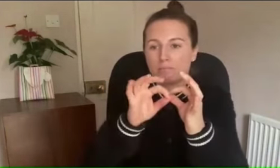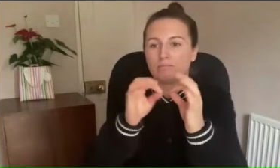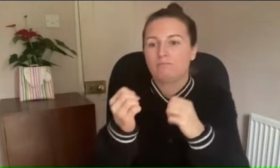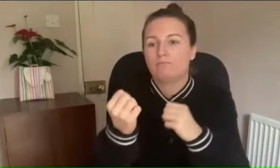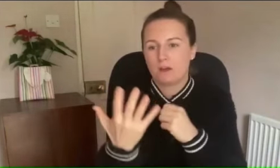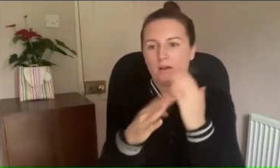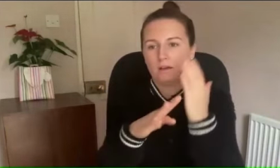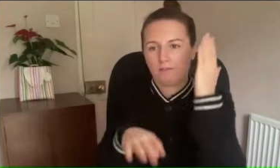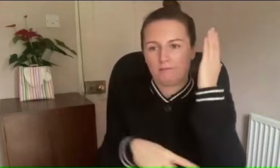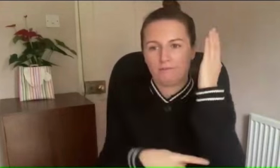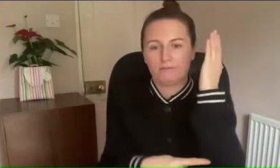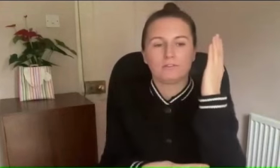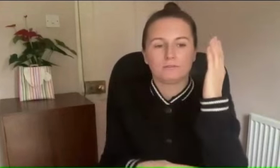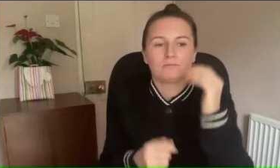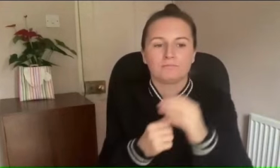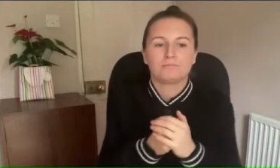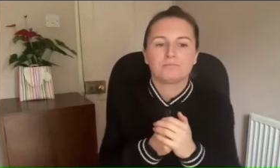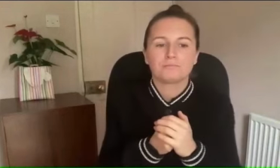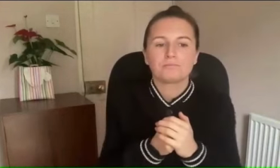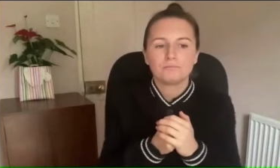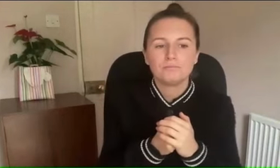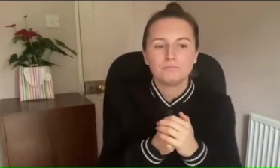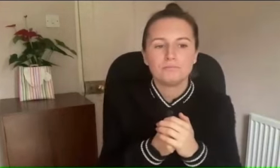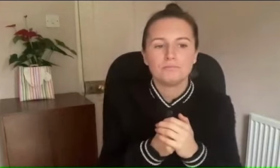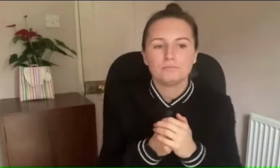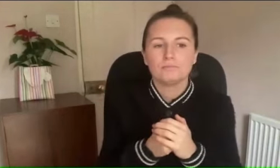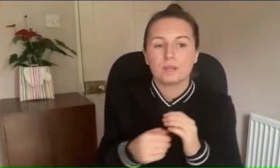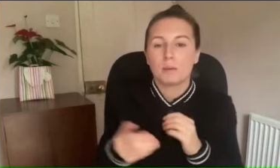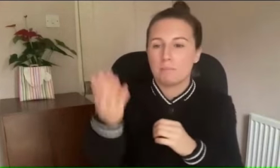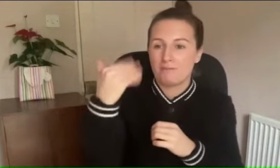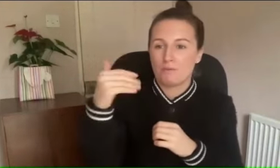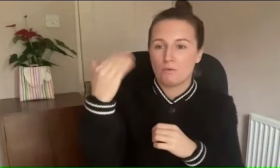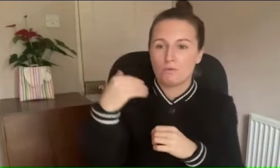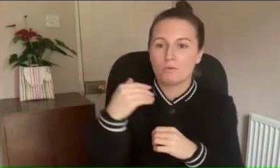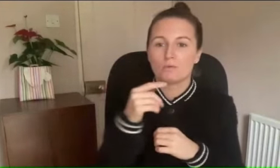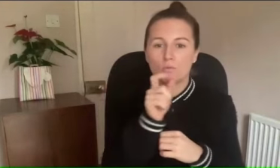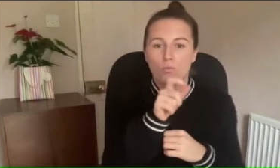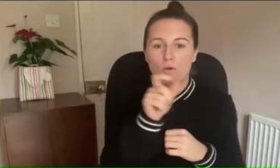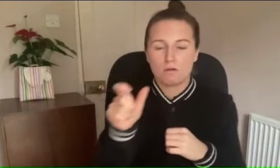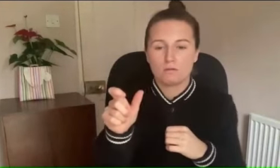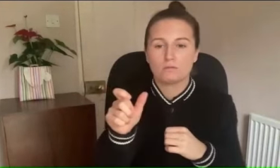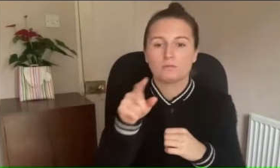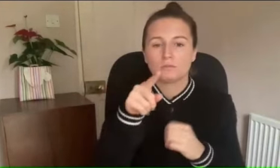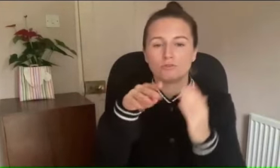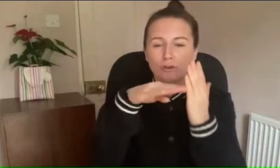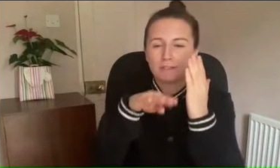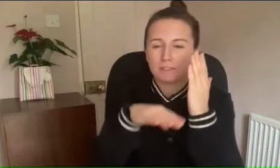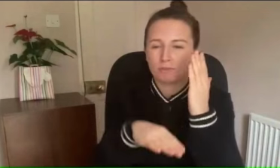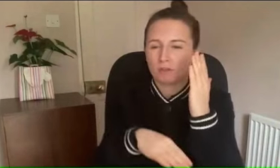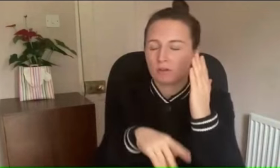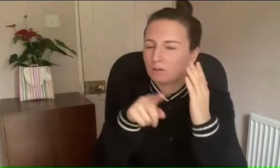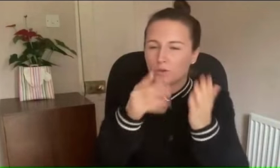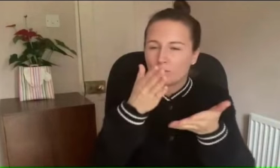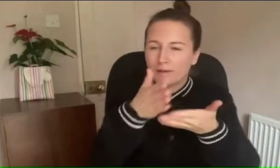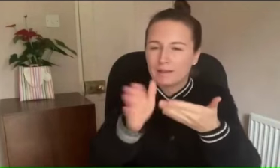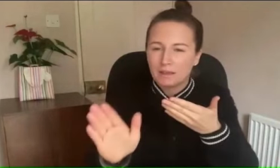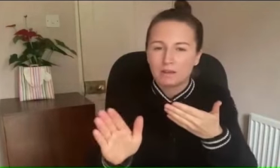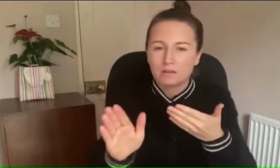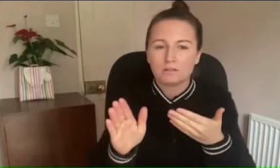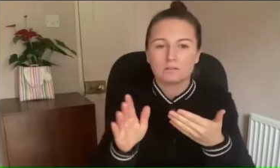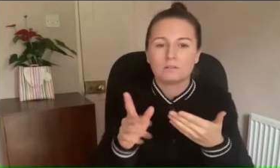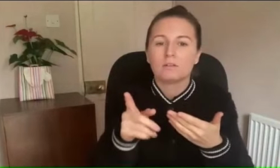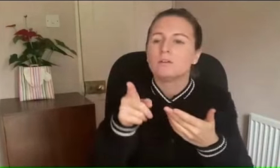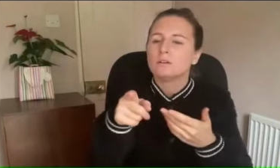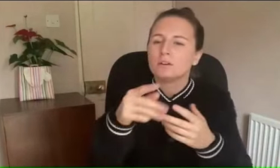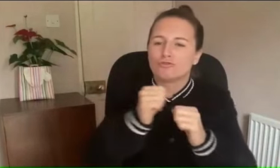the hub area. The previous top level of stretching was felt to be variable and lacked consistency,